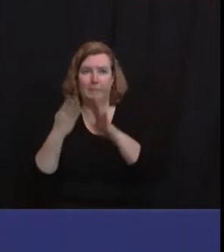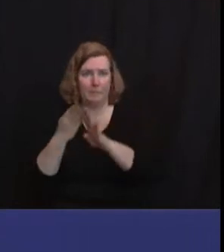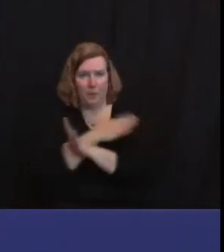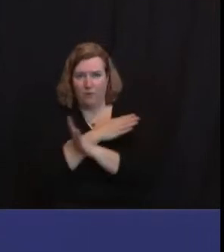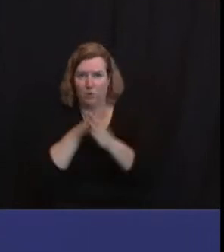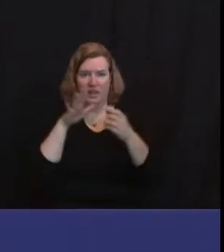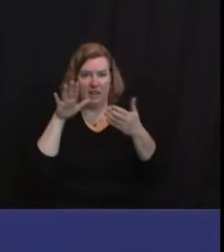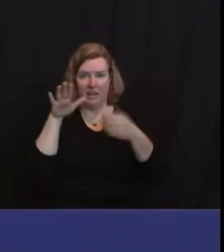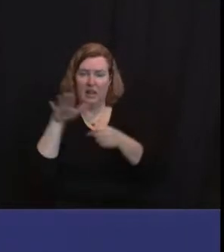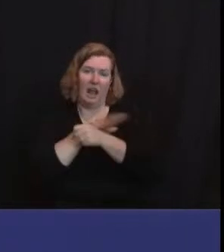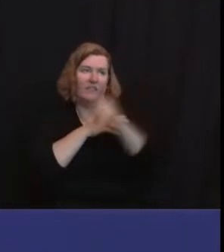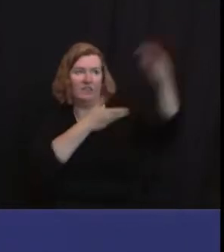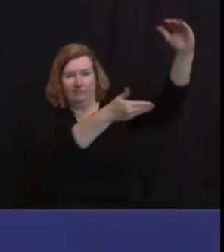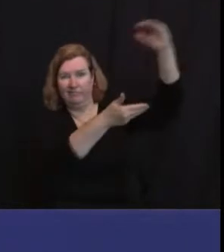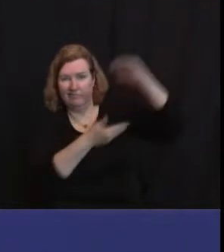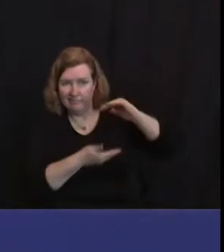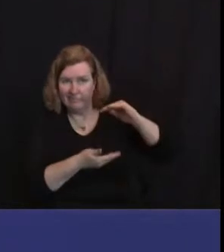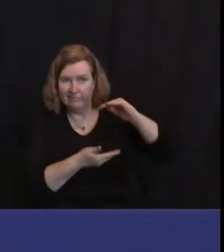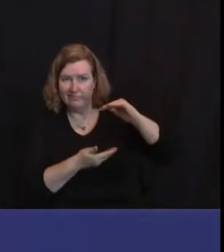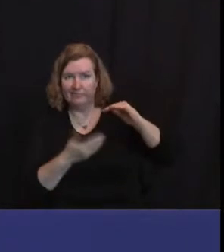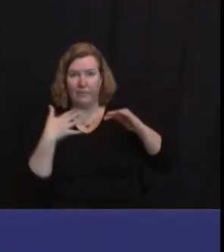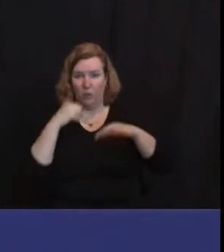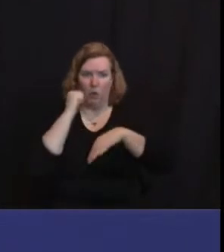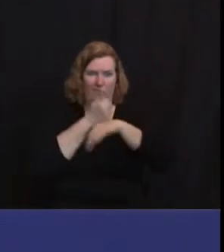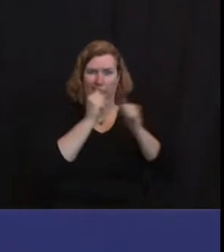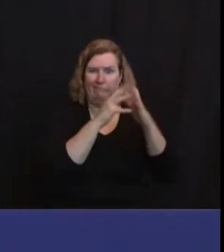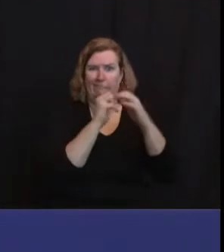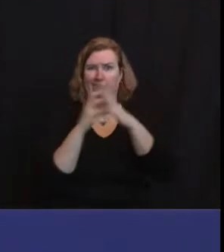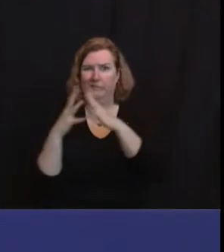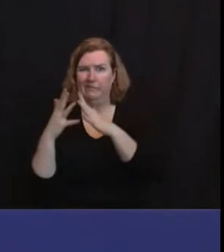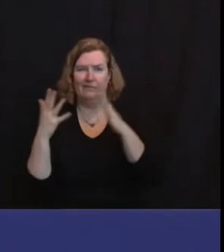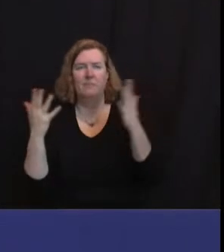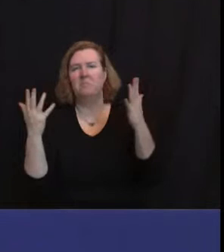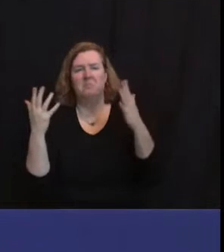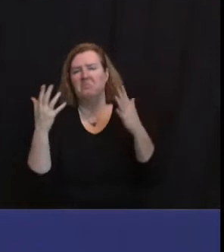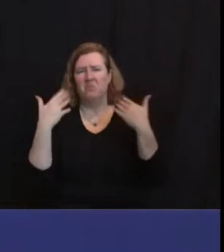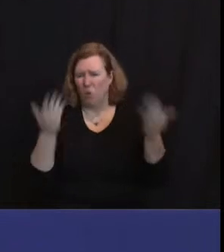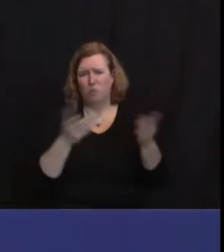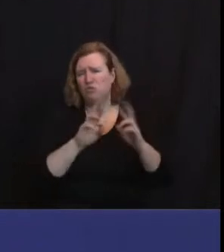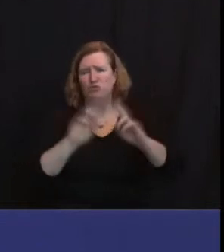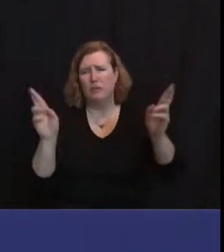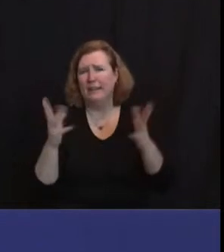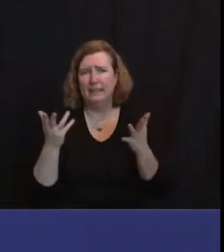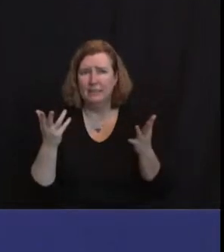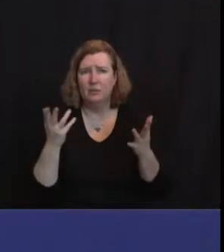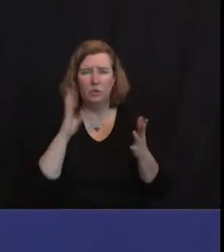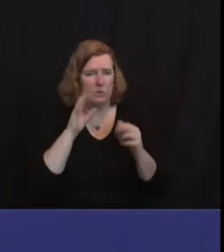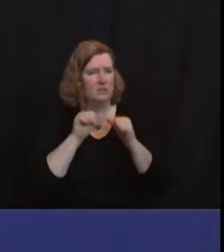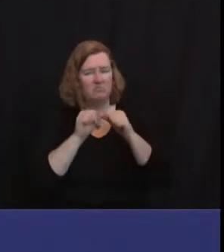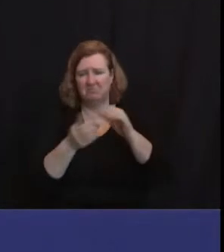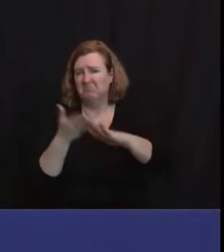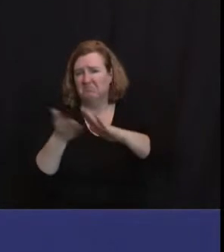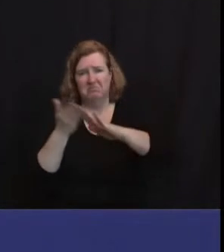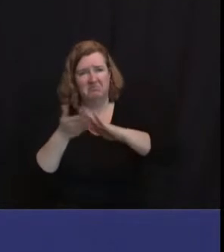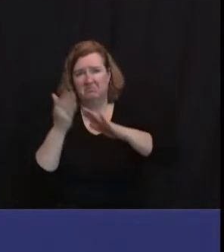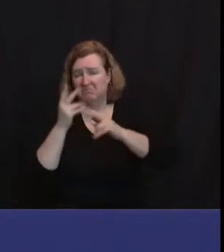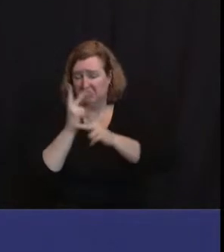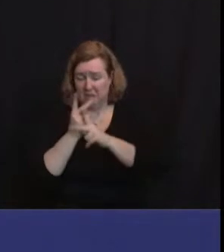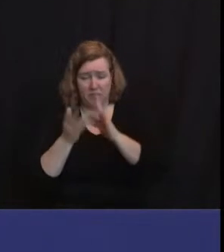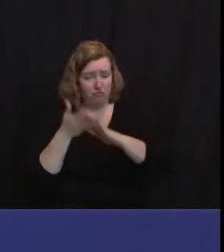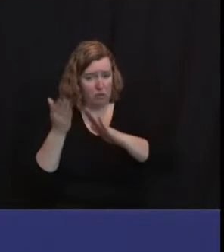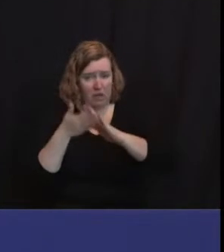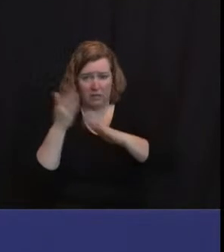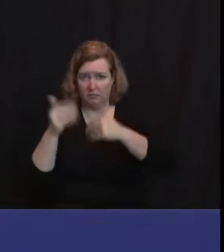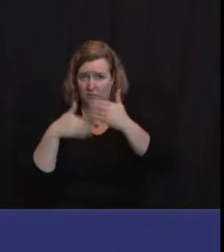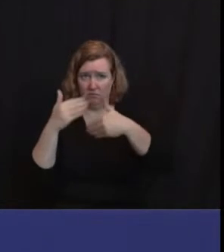way ahead of the supply when it was being built up by Judy and team in December. We'll have no choice but to keep it ready to go.